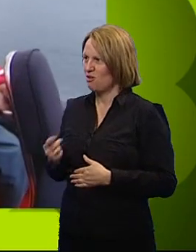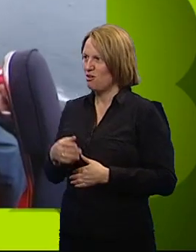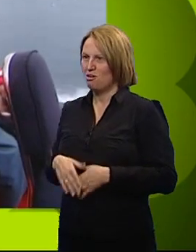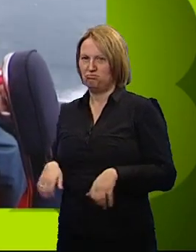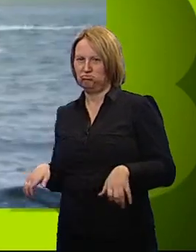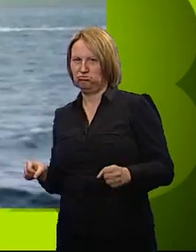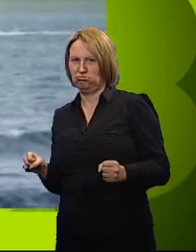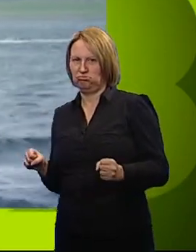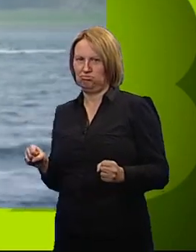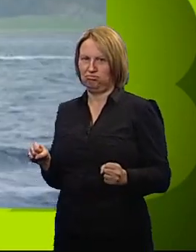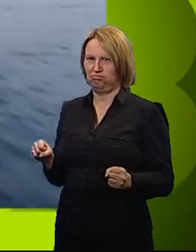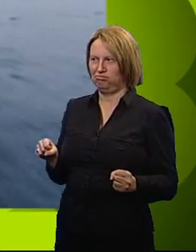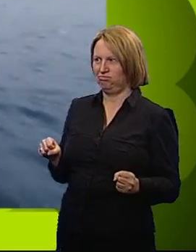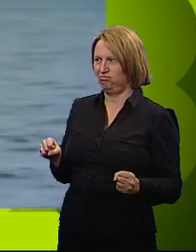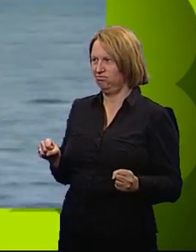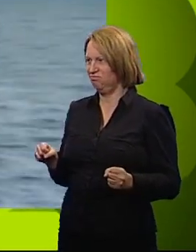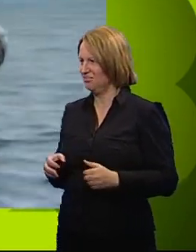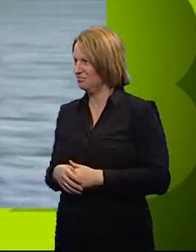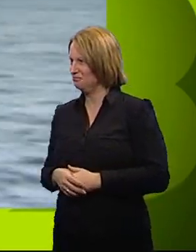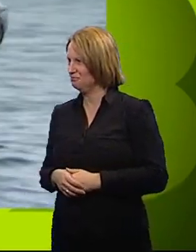not wrong there, Dad.